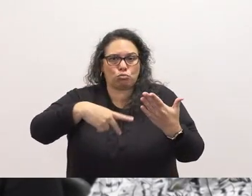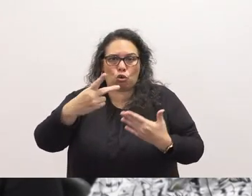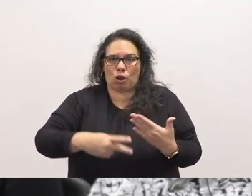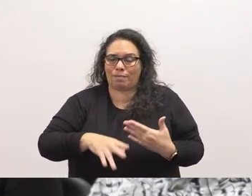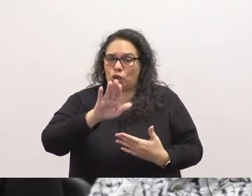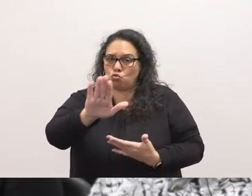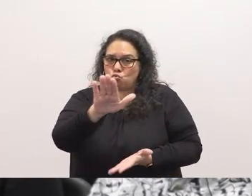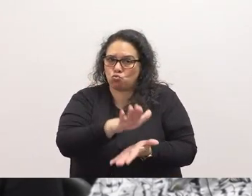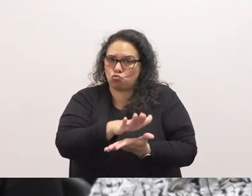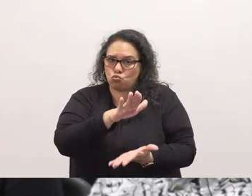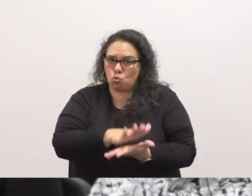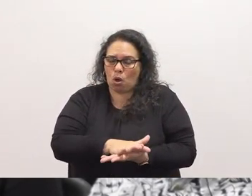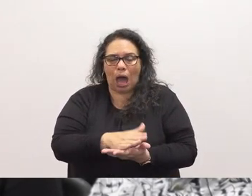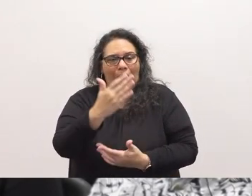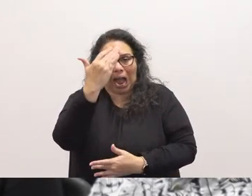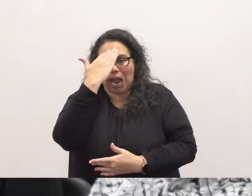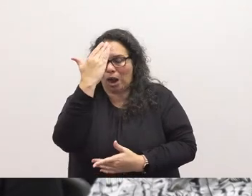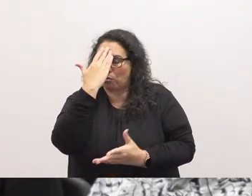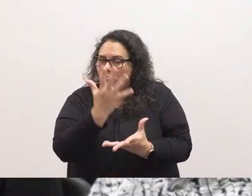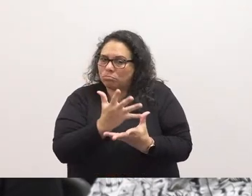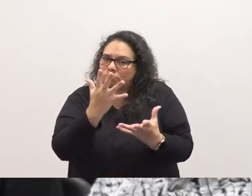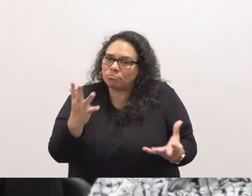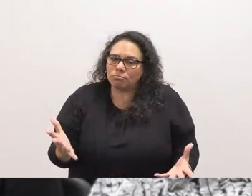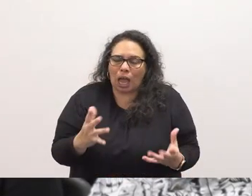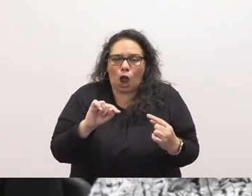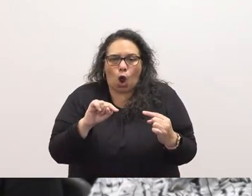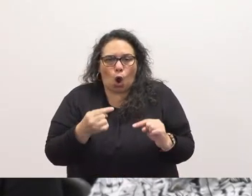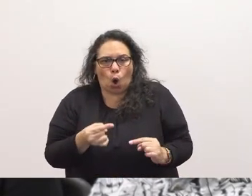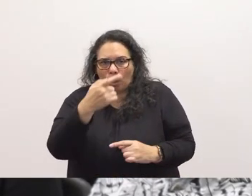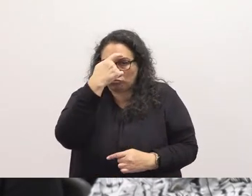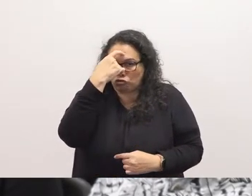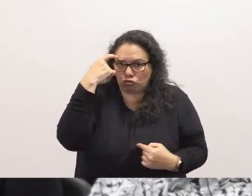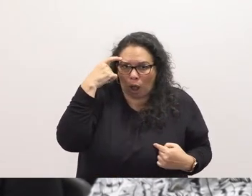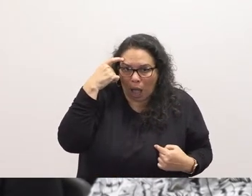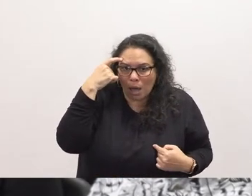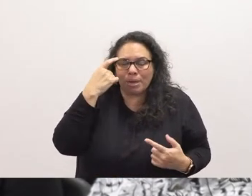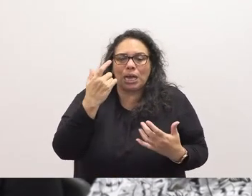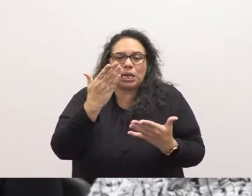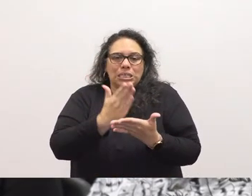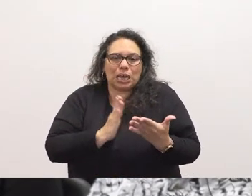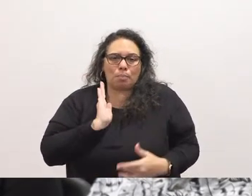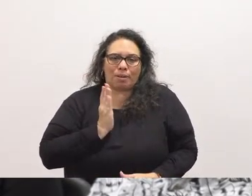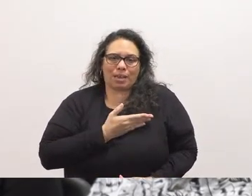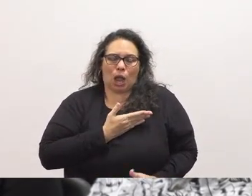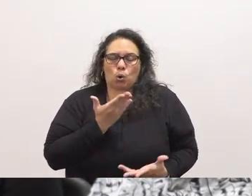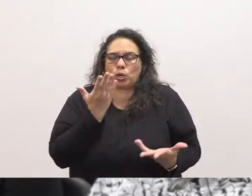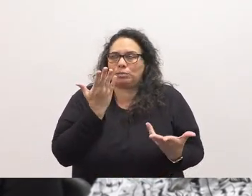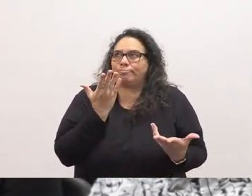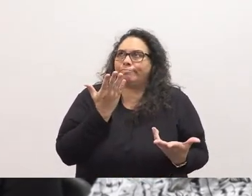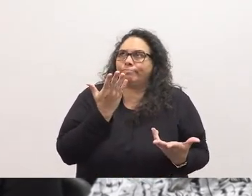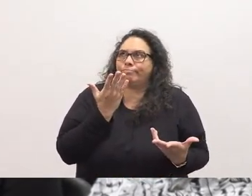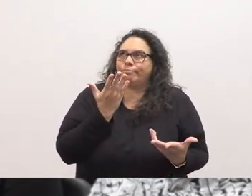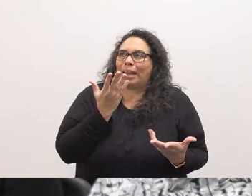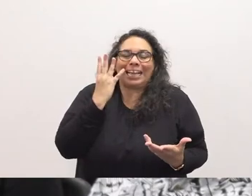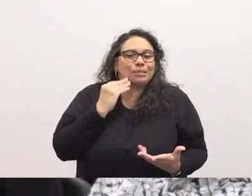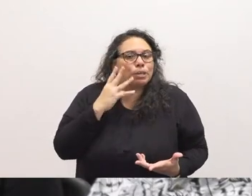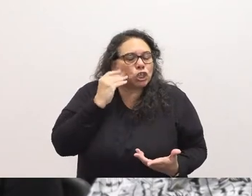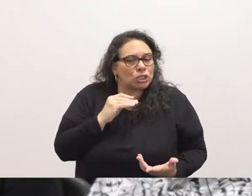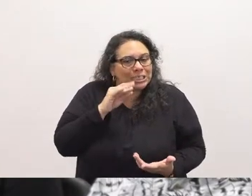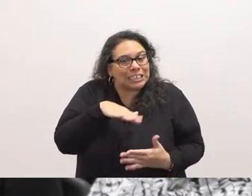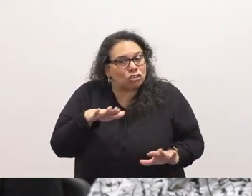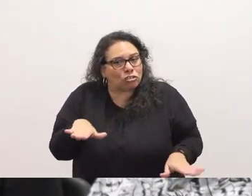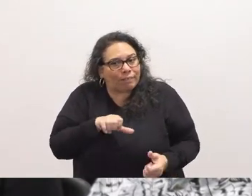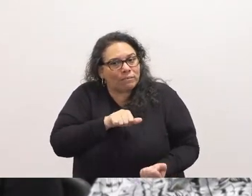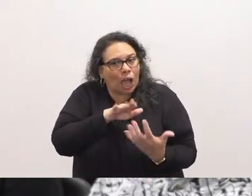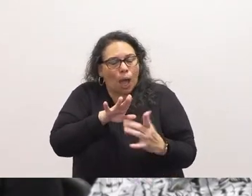child's school. I know there's a significant amount of harm and trauma from some of our experiences that our children has faced. However,